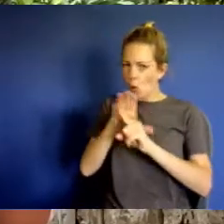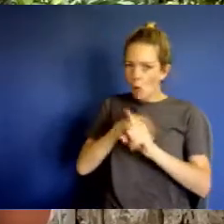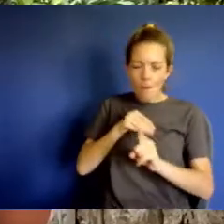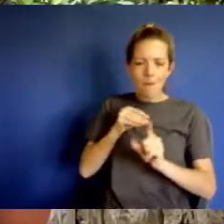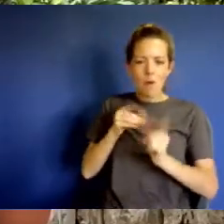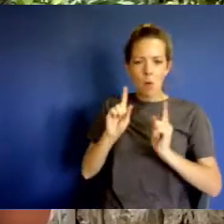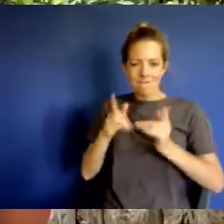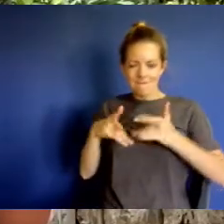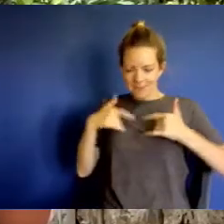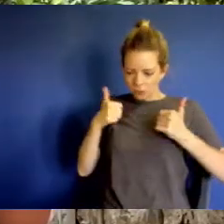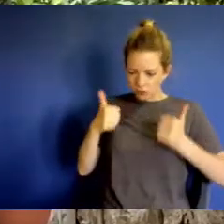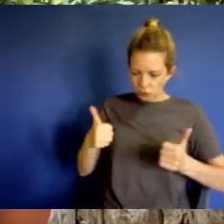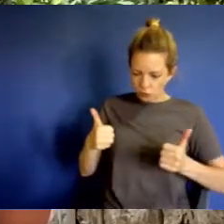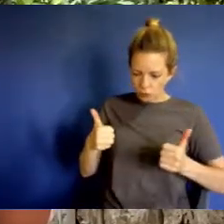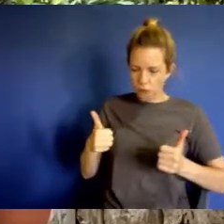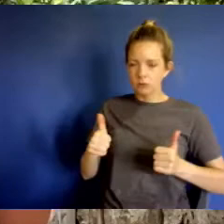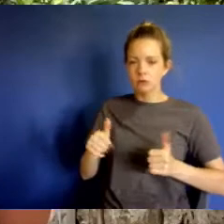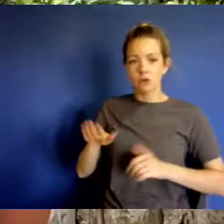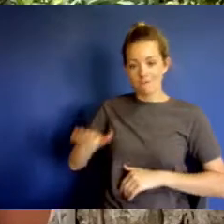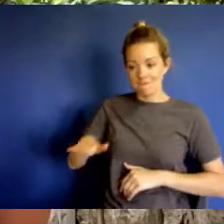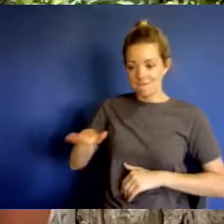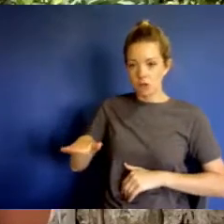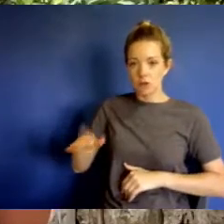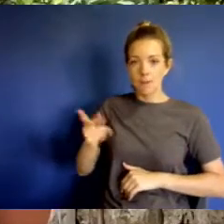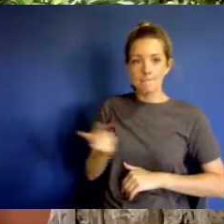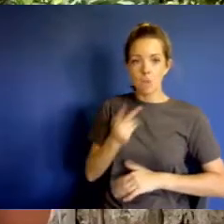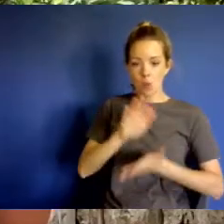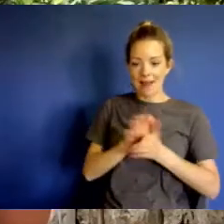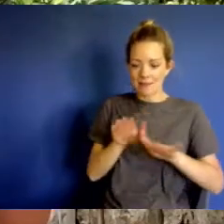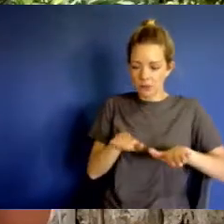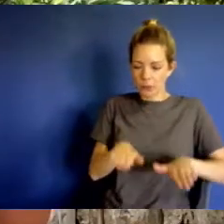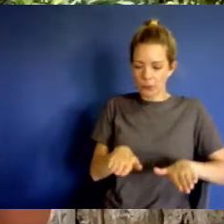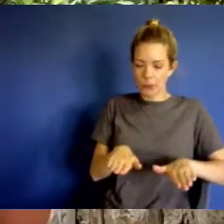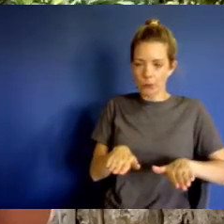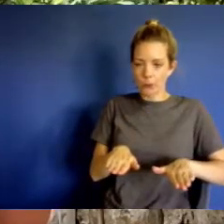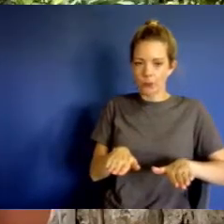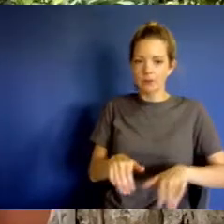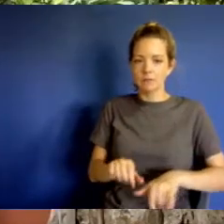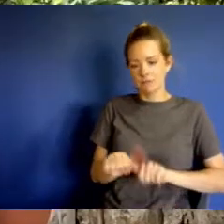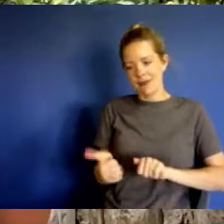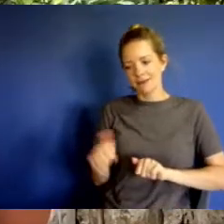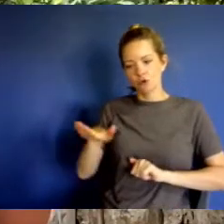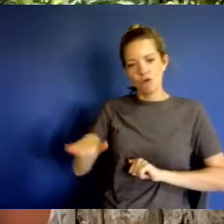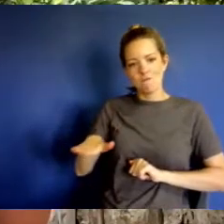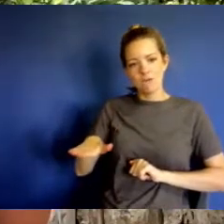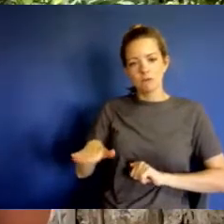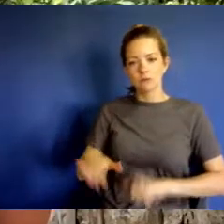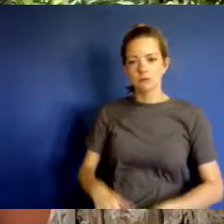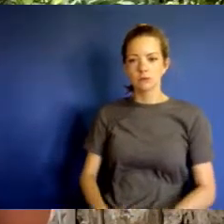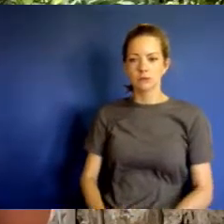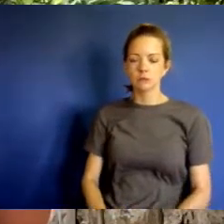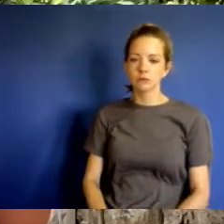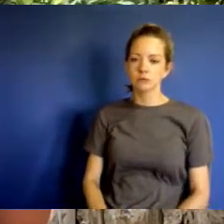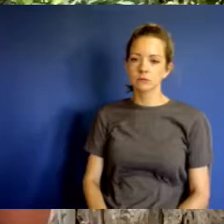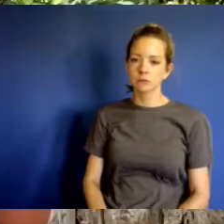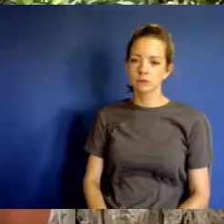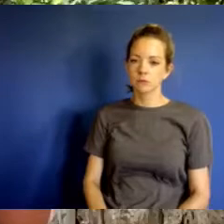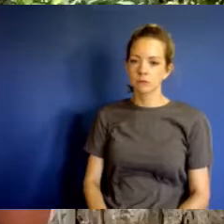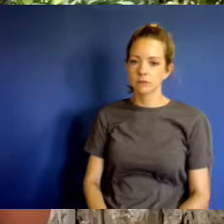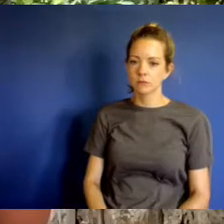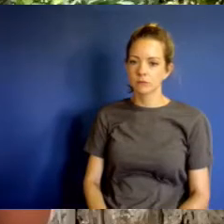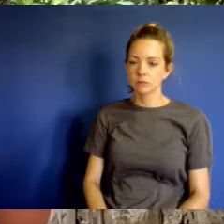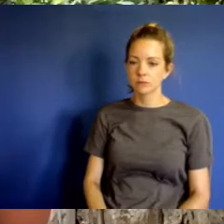you. But the hands are going to be inside the feet or the foot.